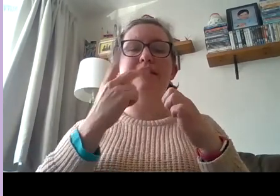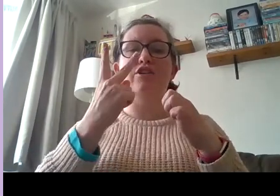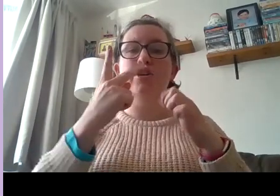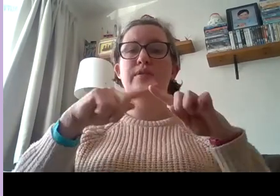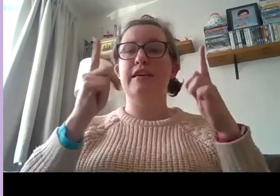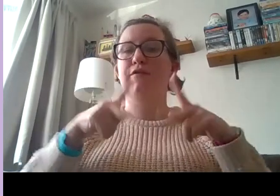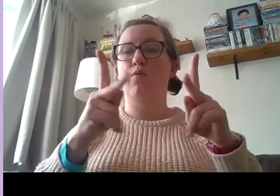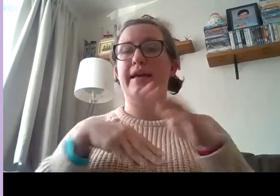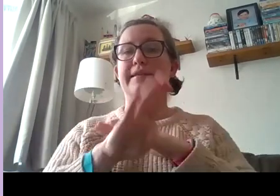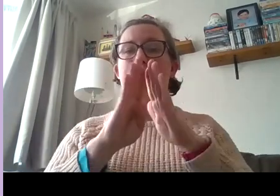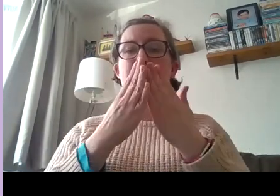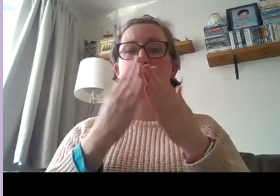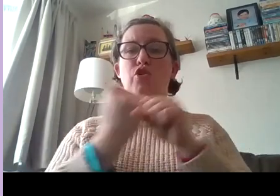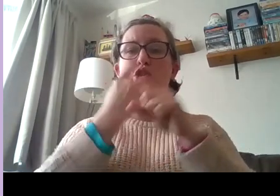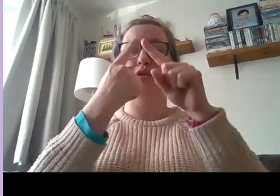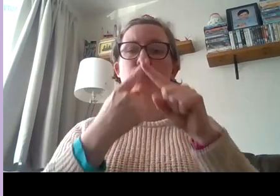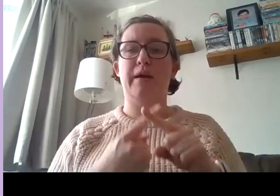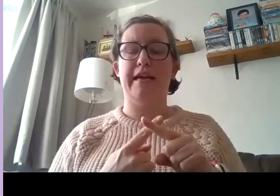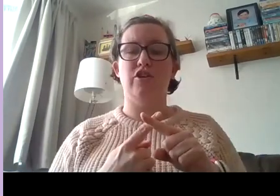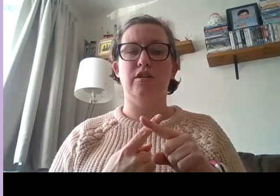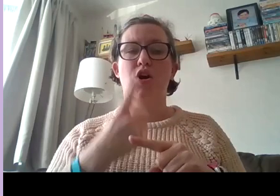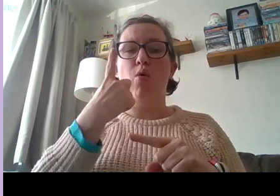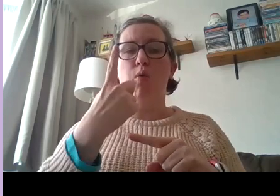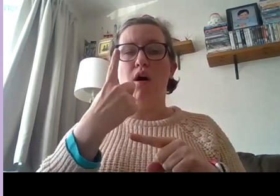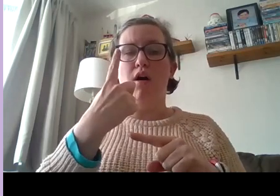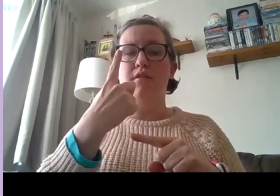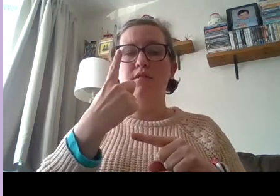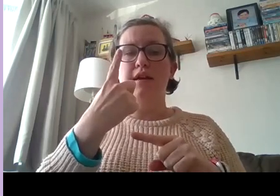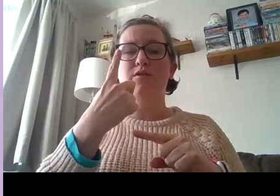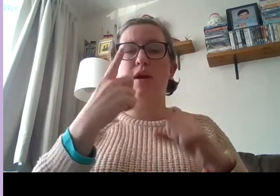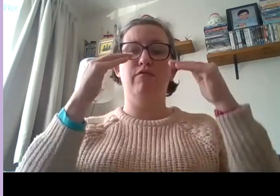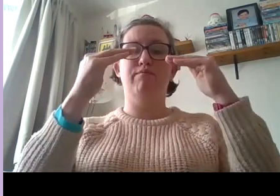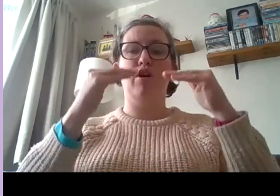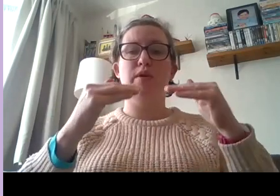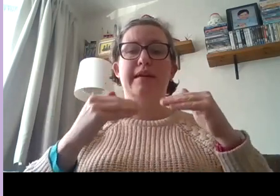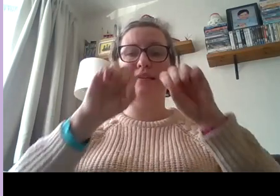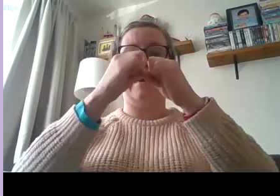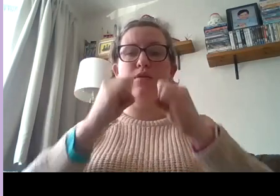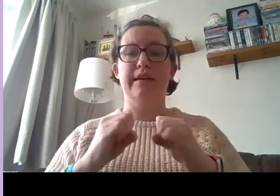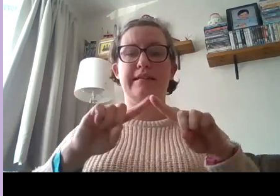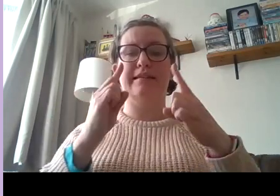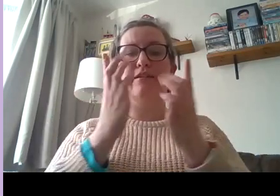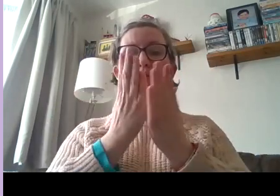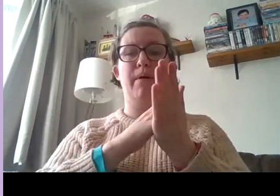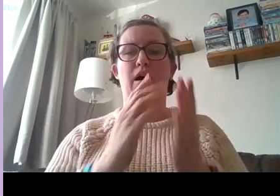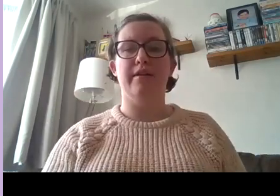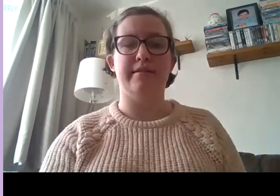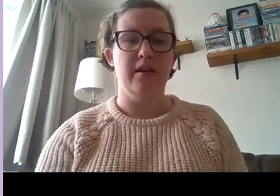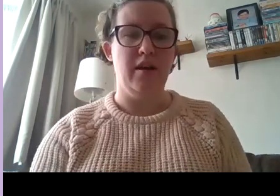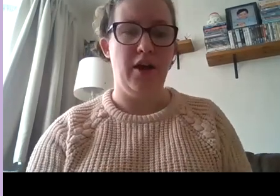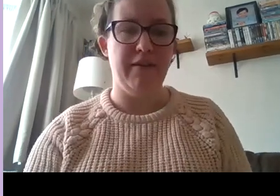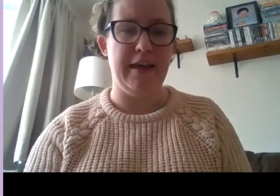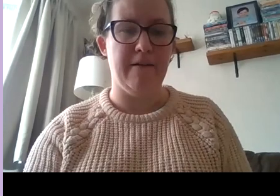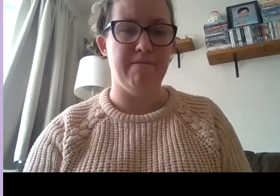got two different ways in the book to do the multiplications. One is where you've broken it down into different